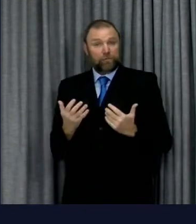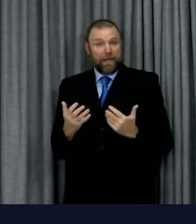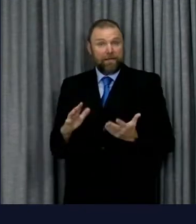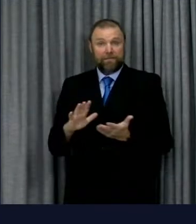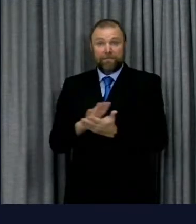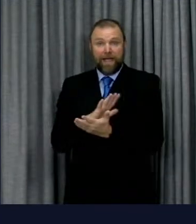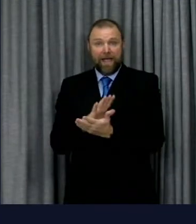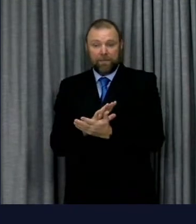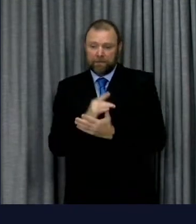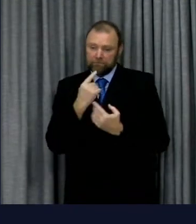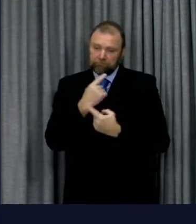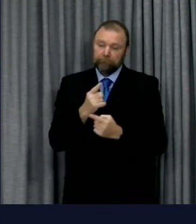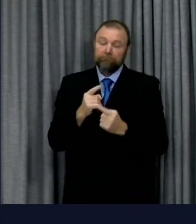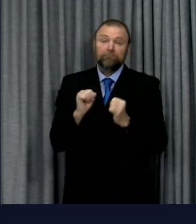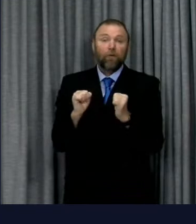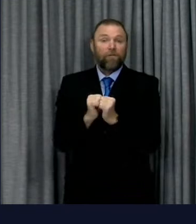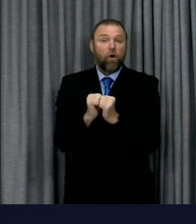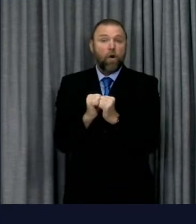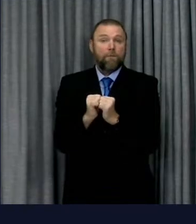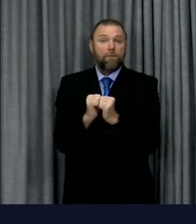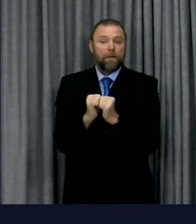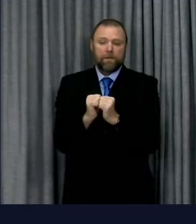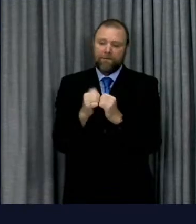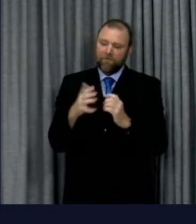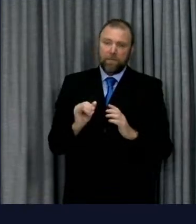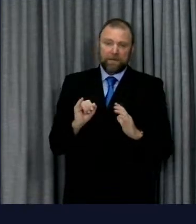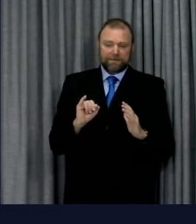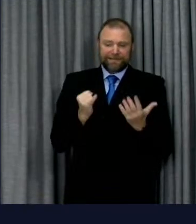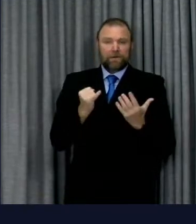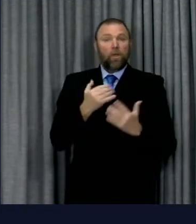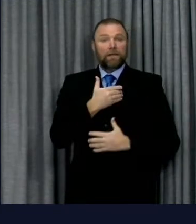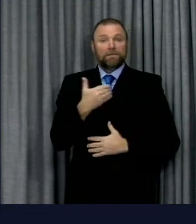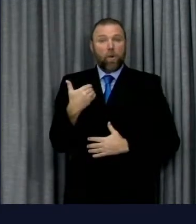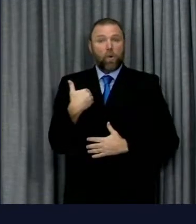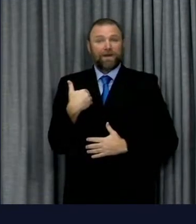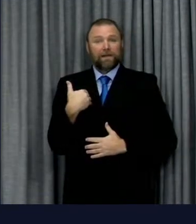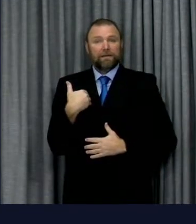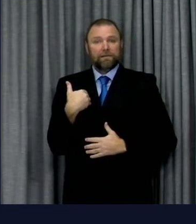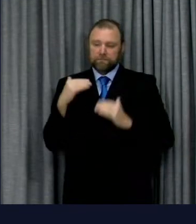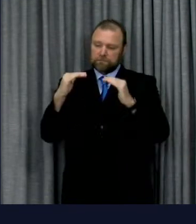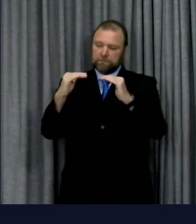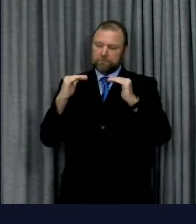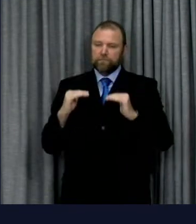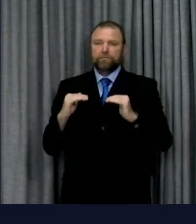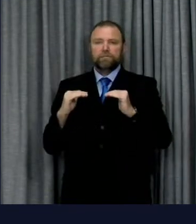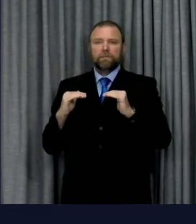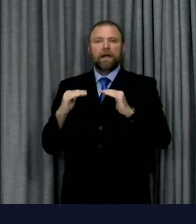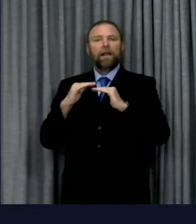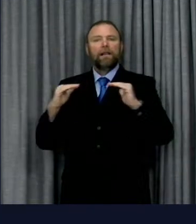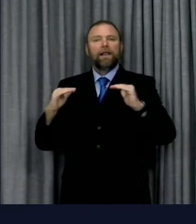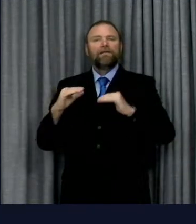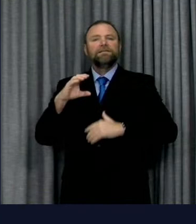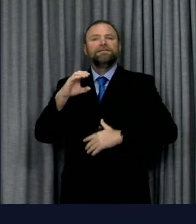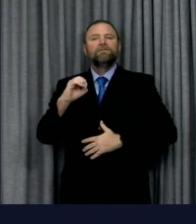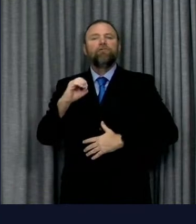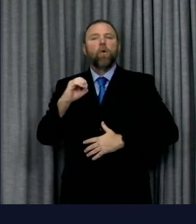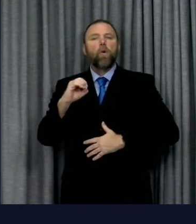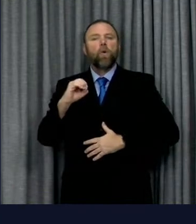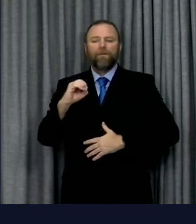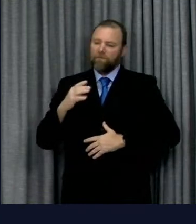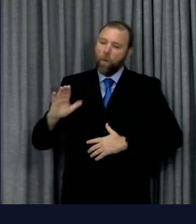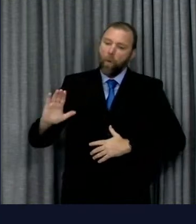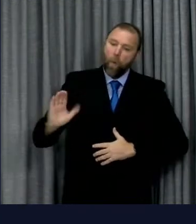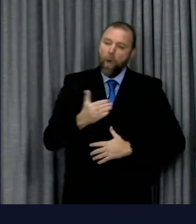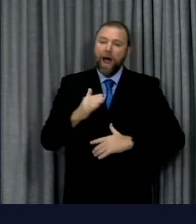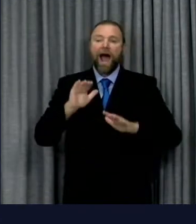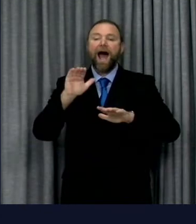to confirm that we have already, at 6 o'clock this morning, moved to alert level 0 as planned for all